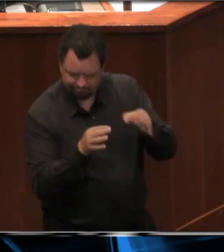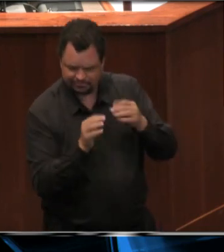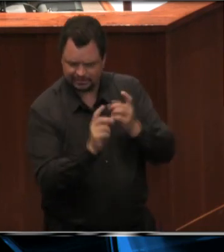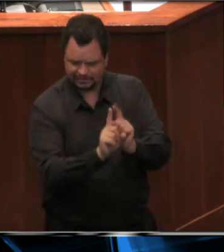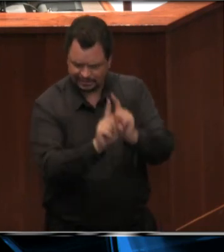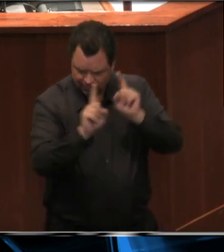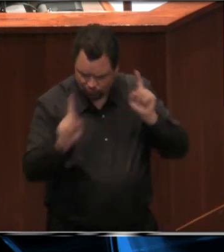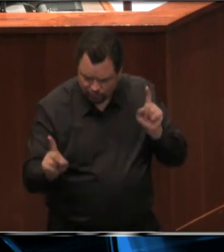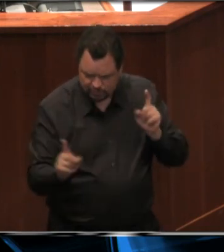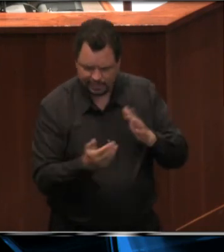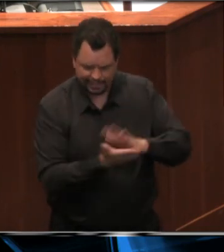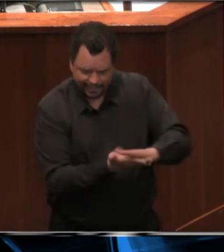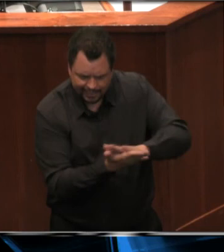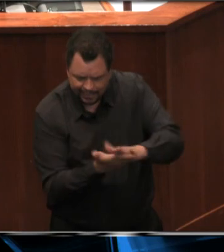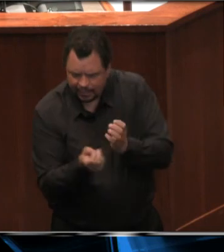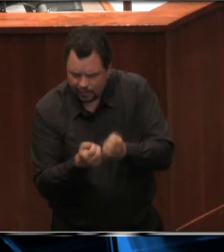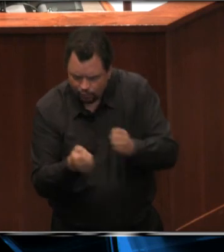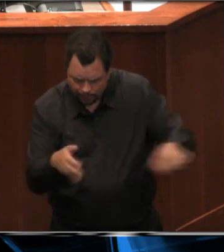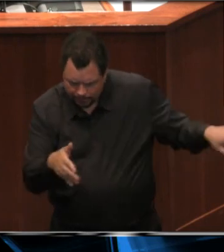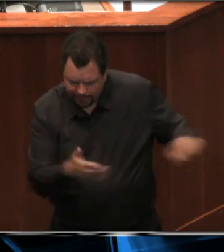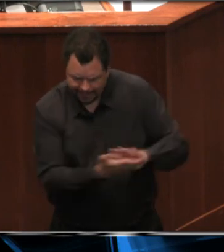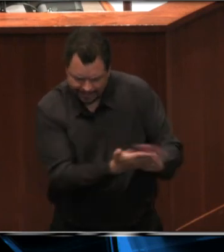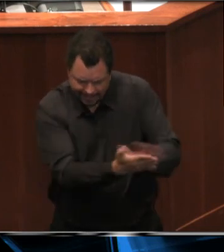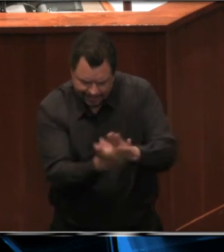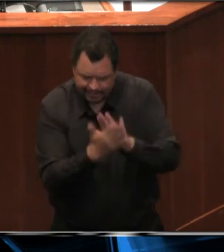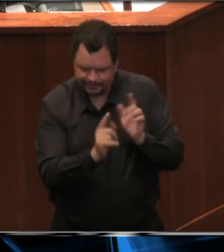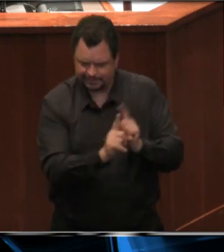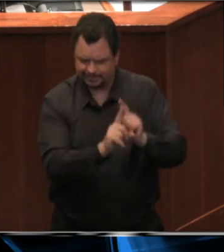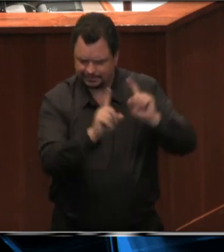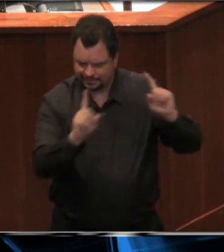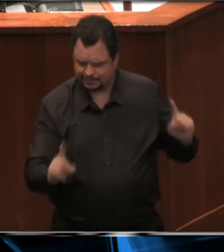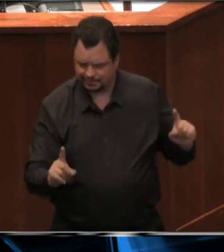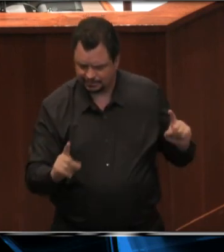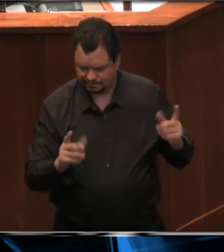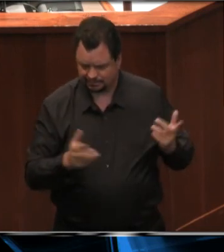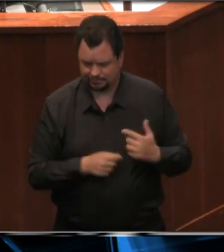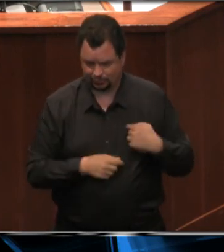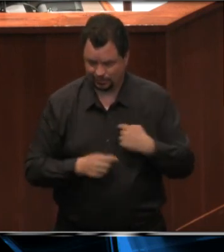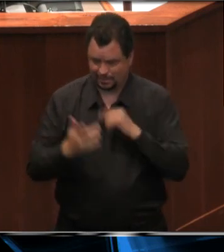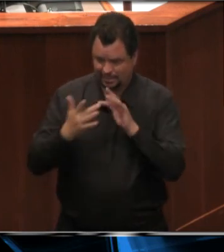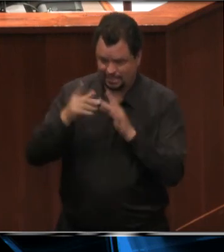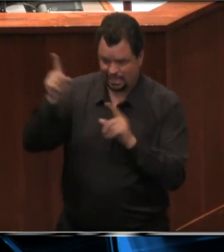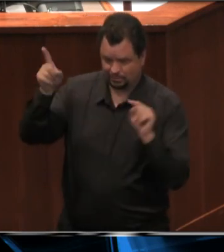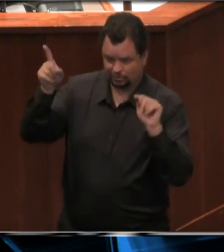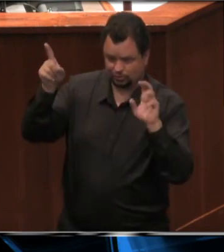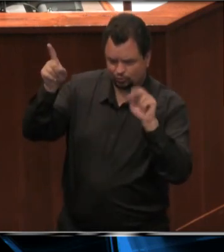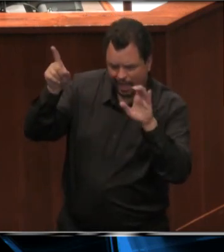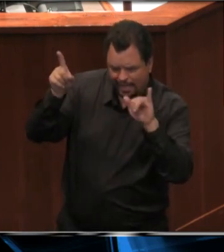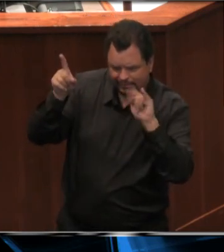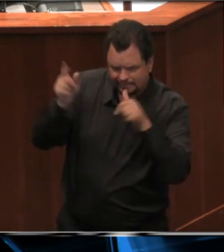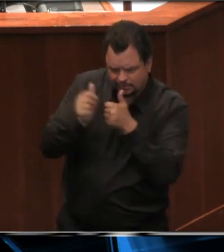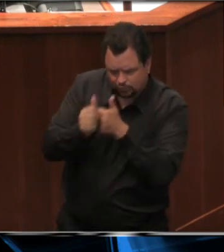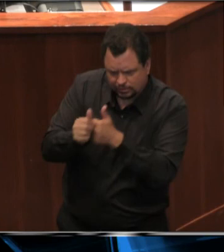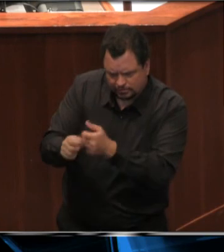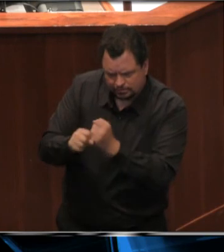equipment, contact tracing. We could do all the things, but we just can't seem to get